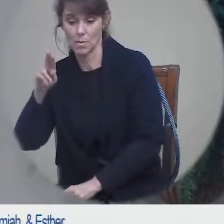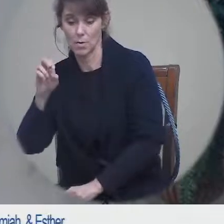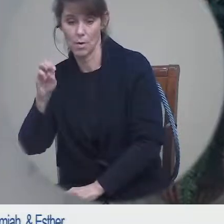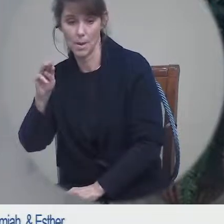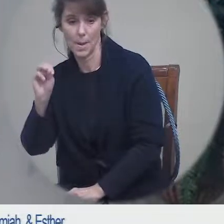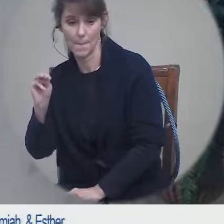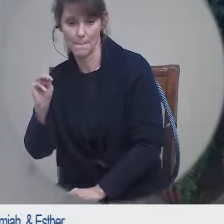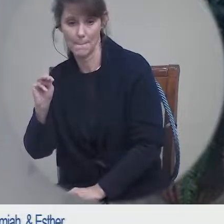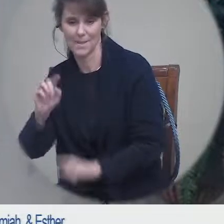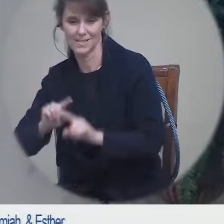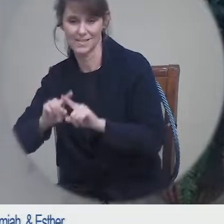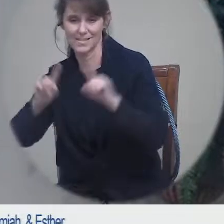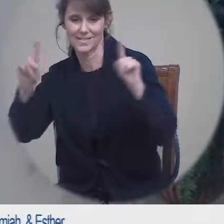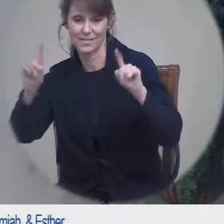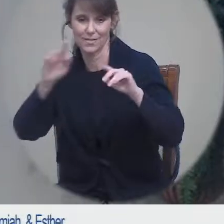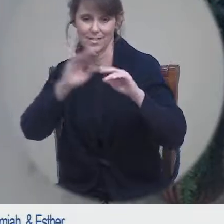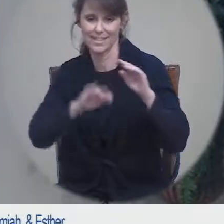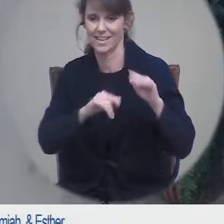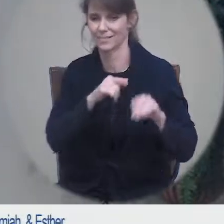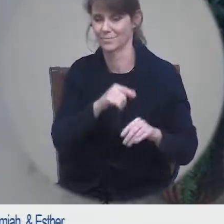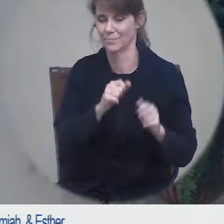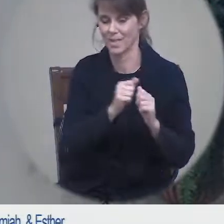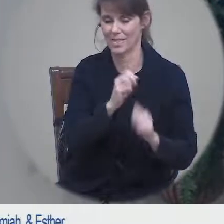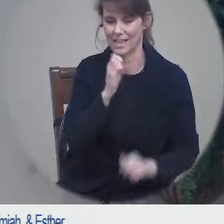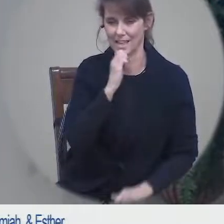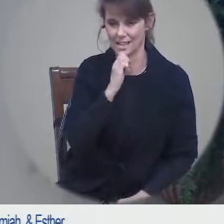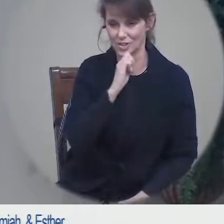Purim. Finally, in chapter 10,